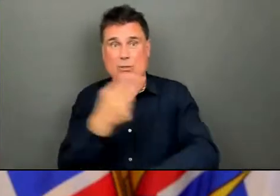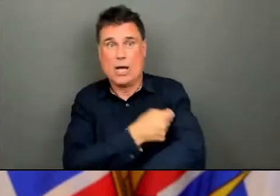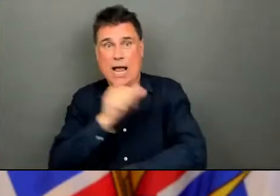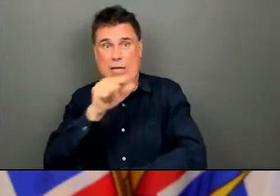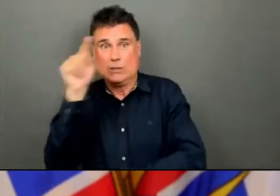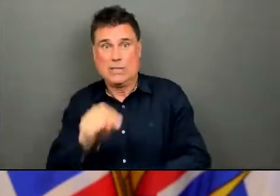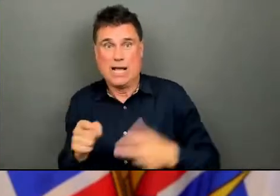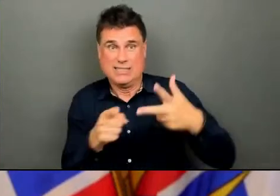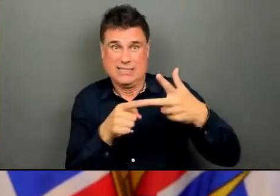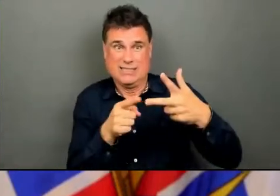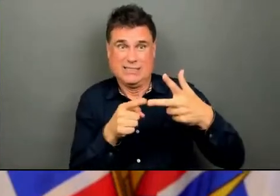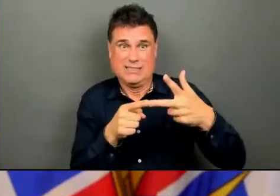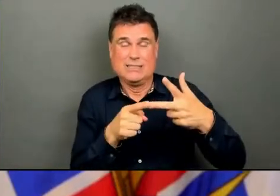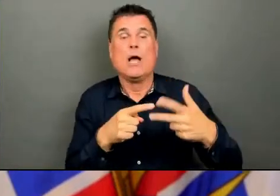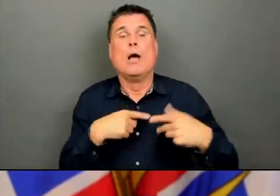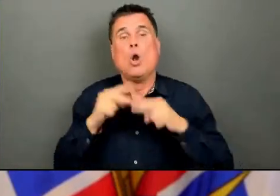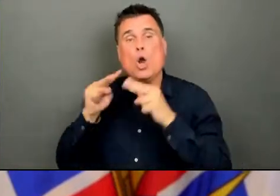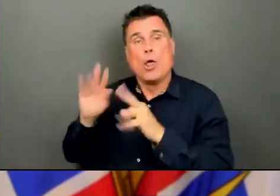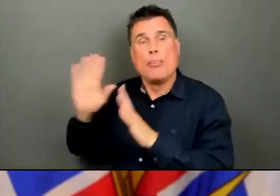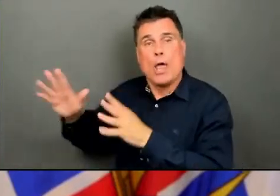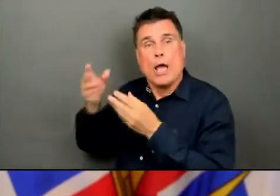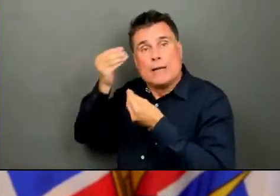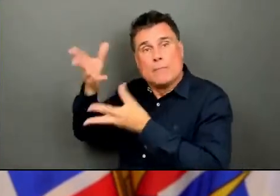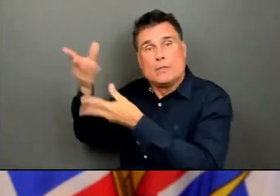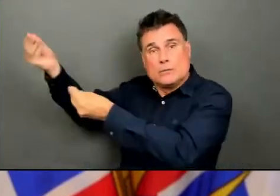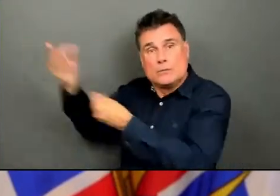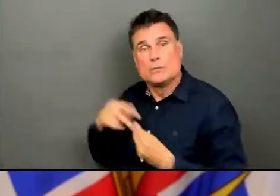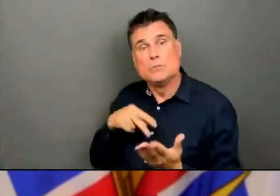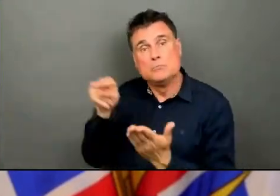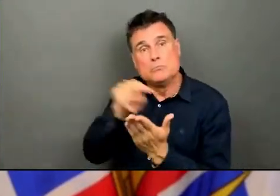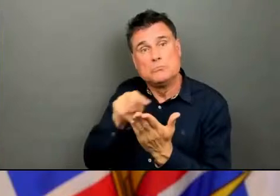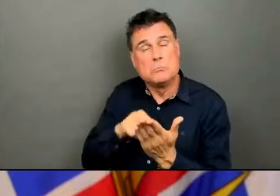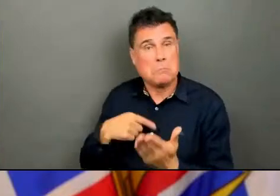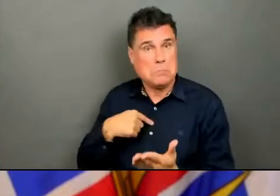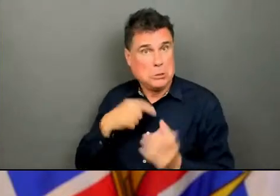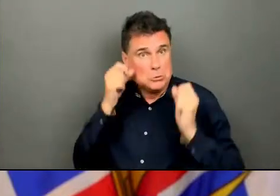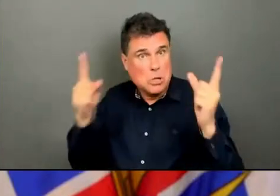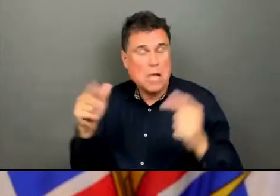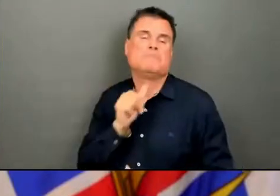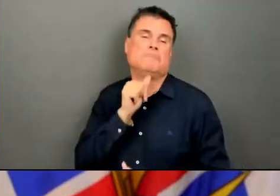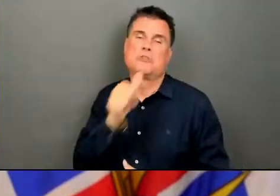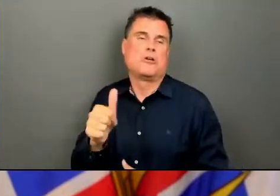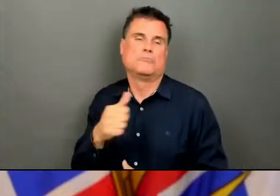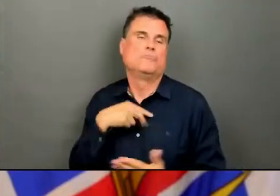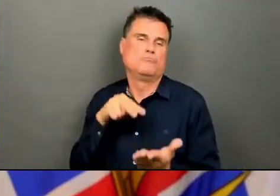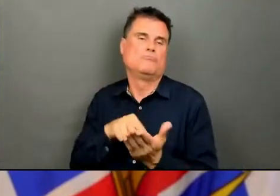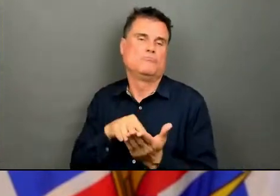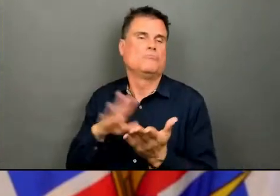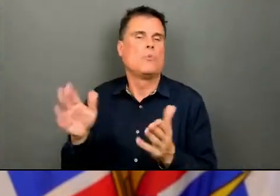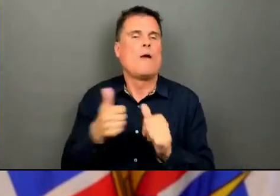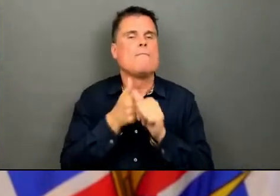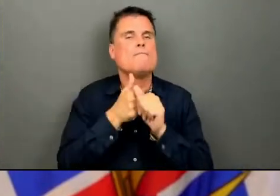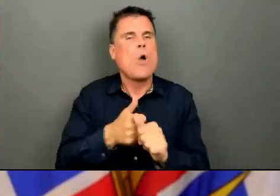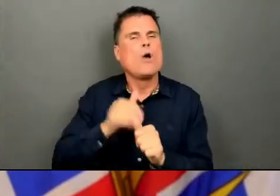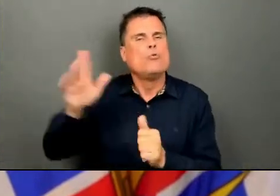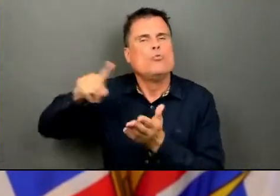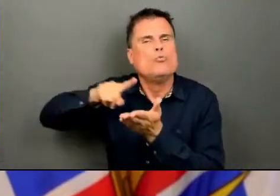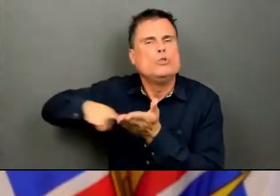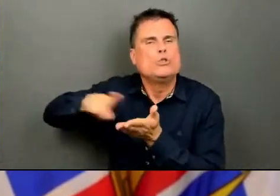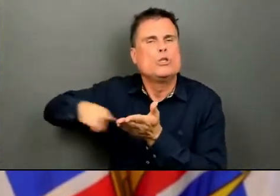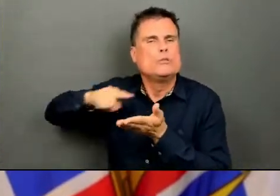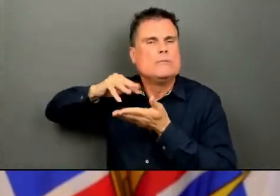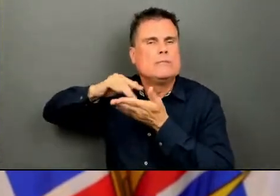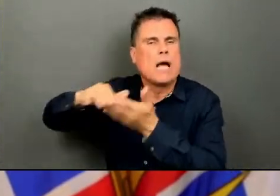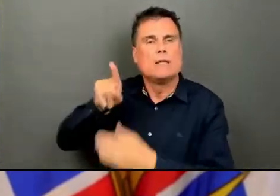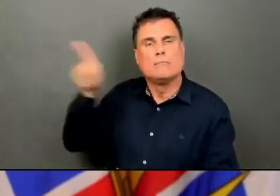this statement, and it is something that is not surprising to us. It's based on some preliminary data from a study that was done in Germany